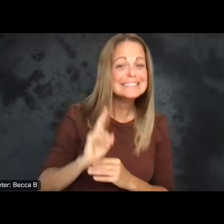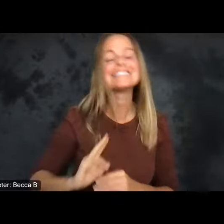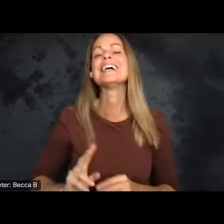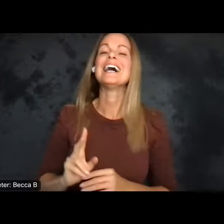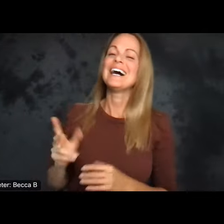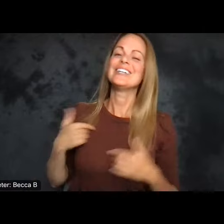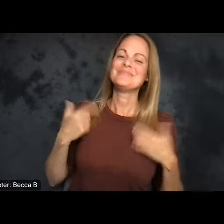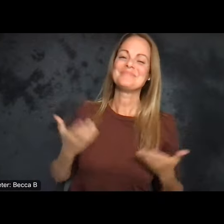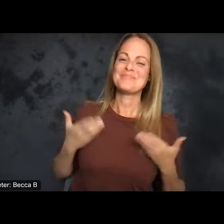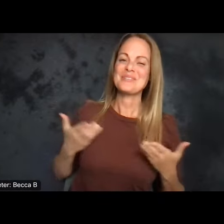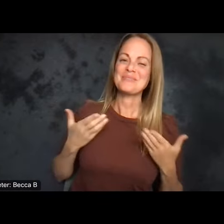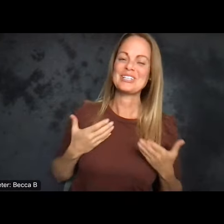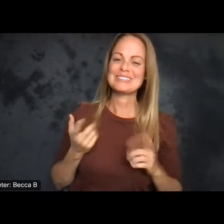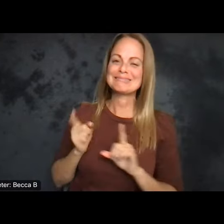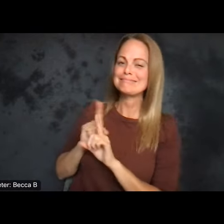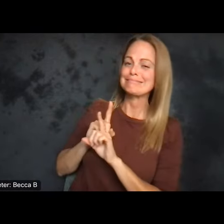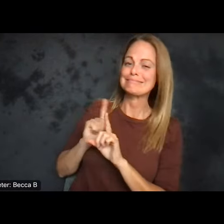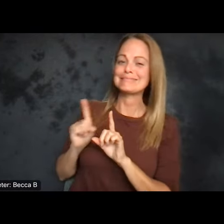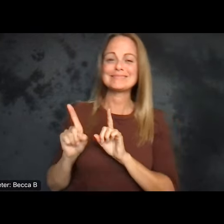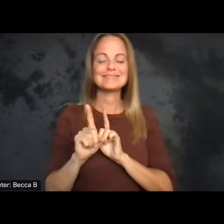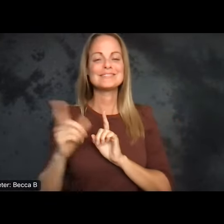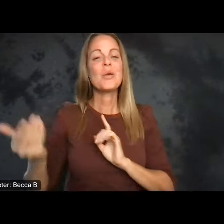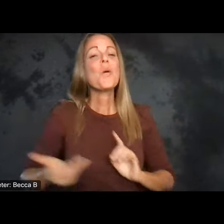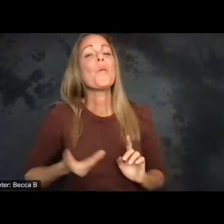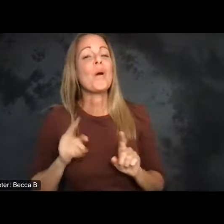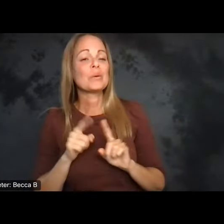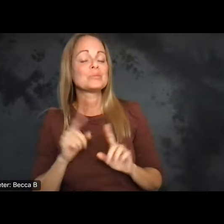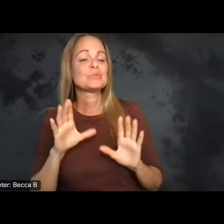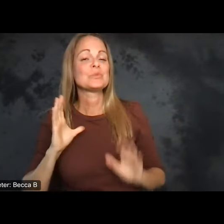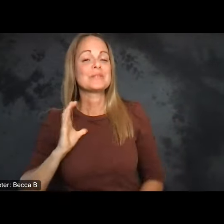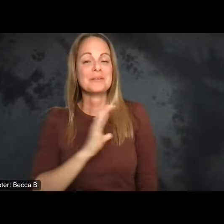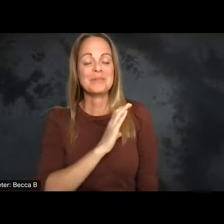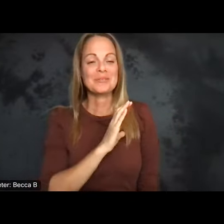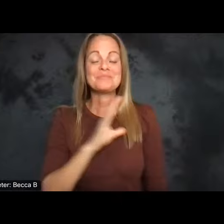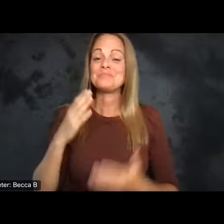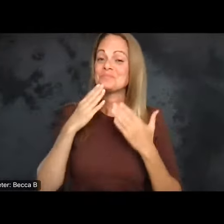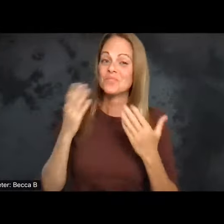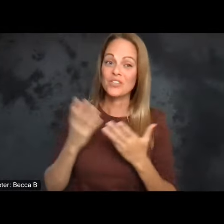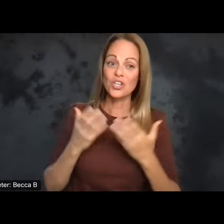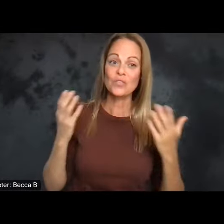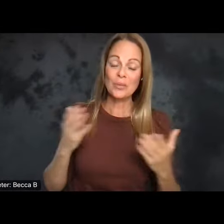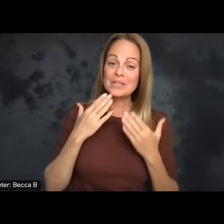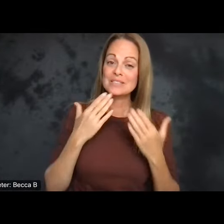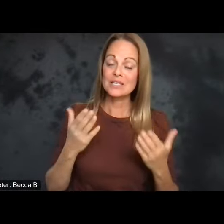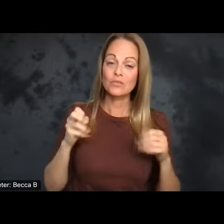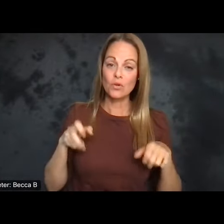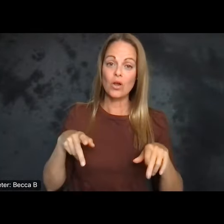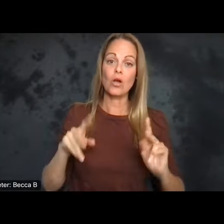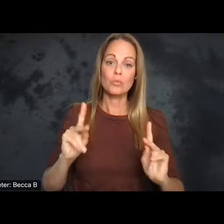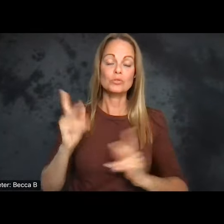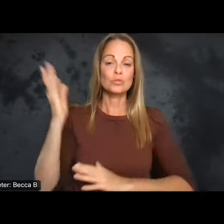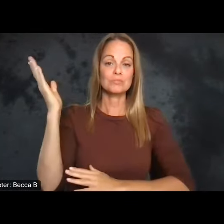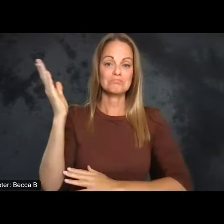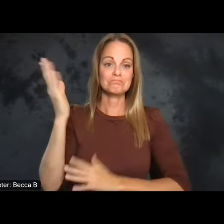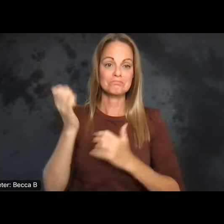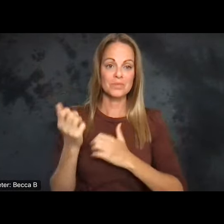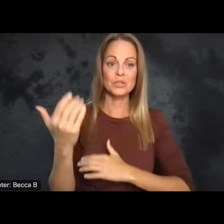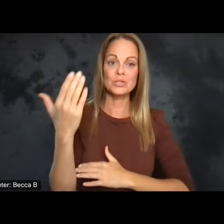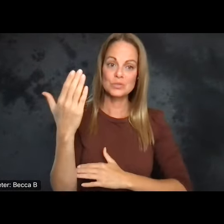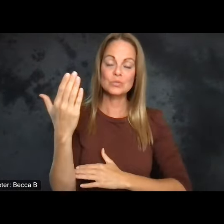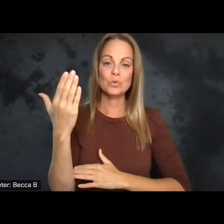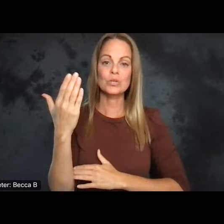sir. Welcome to the committee. So thank you very much, and thank you for having the opportunity to speak with you all this morning regarding